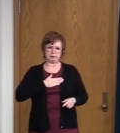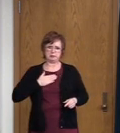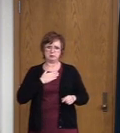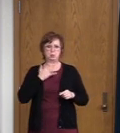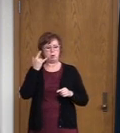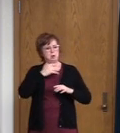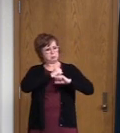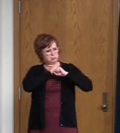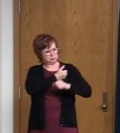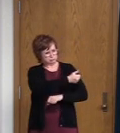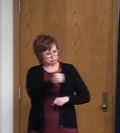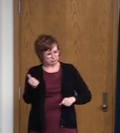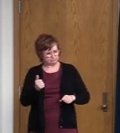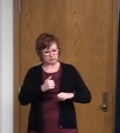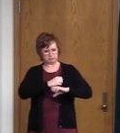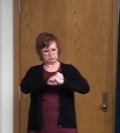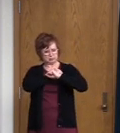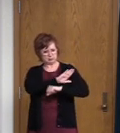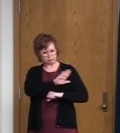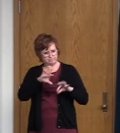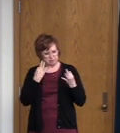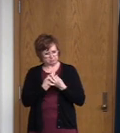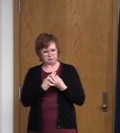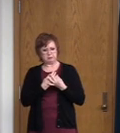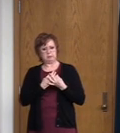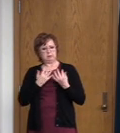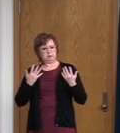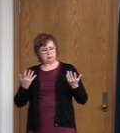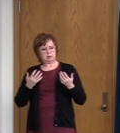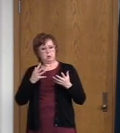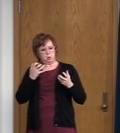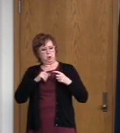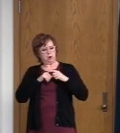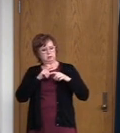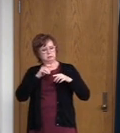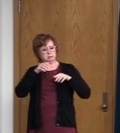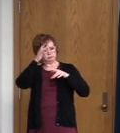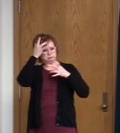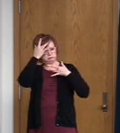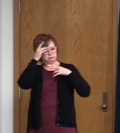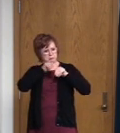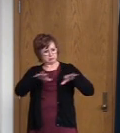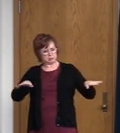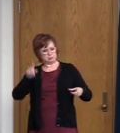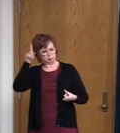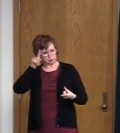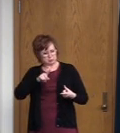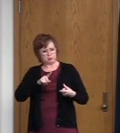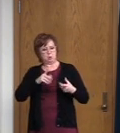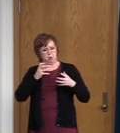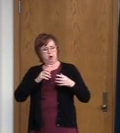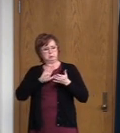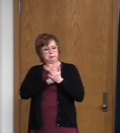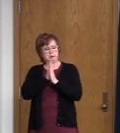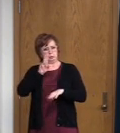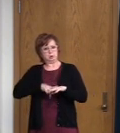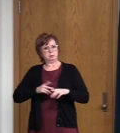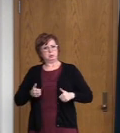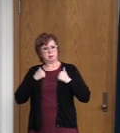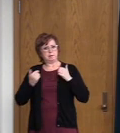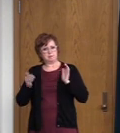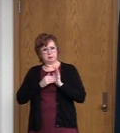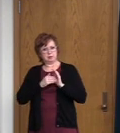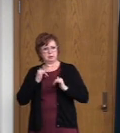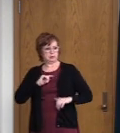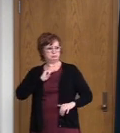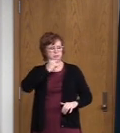pandemic and get back to a normal life. With that, I'll turn things over to Scott Livingstone to present the details of our